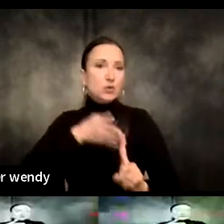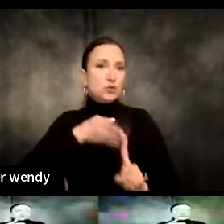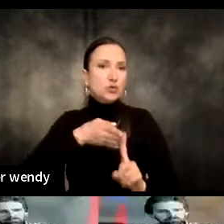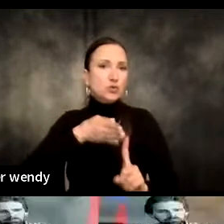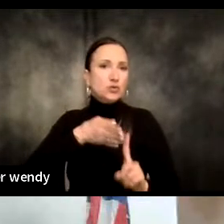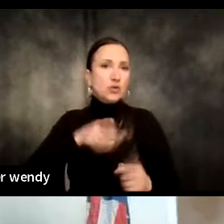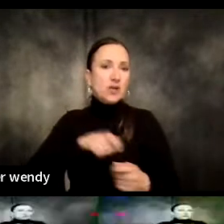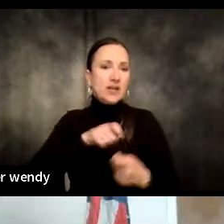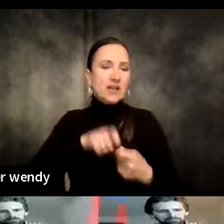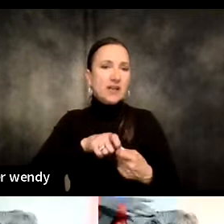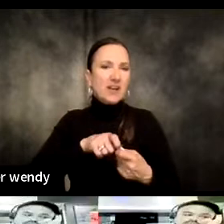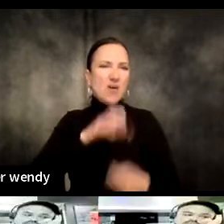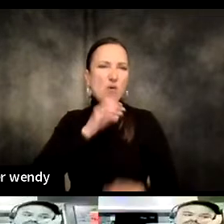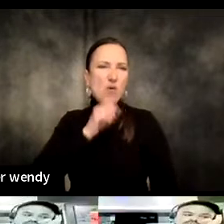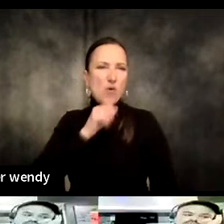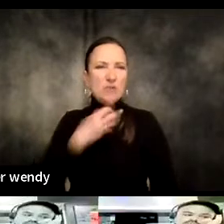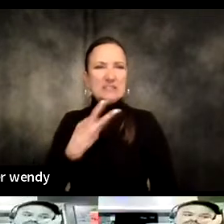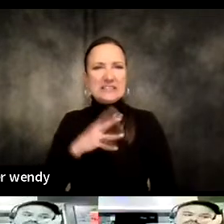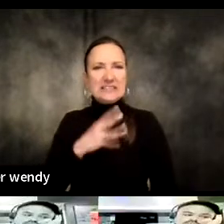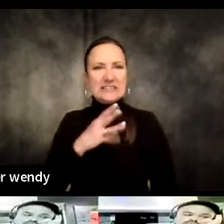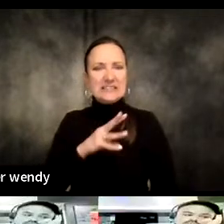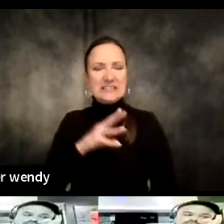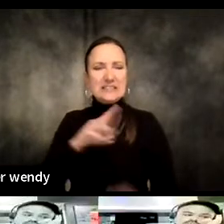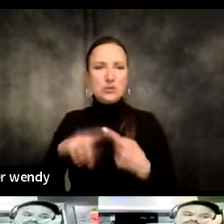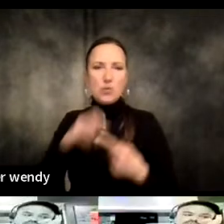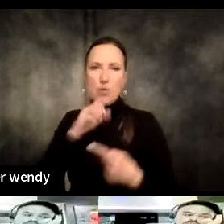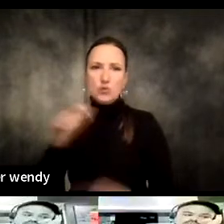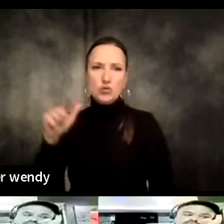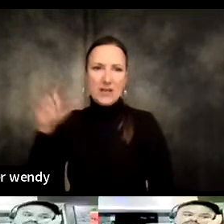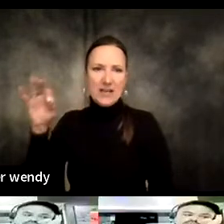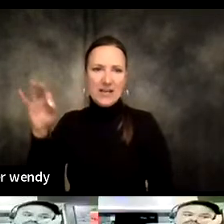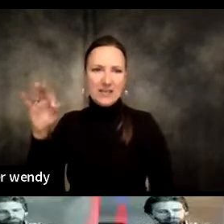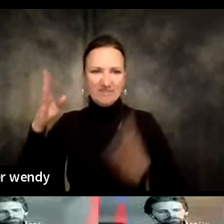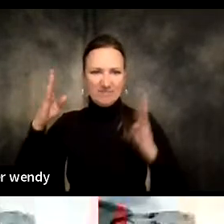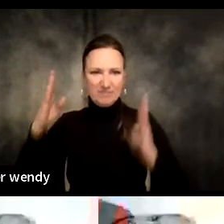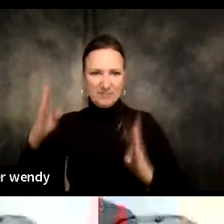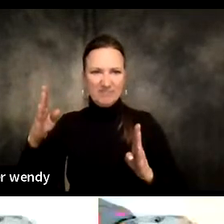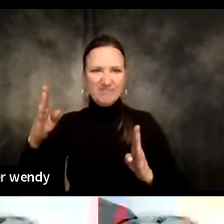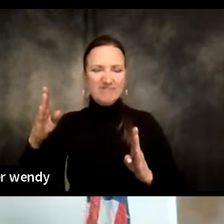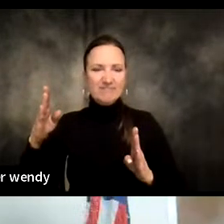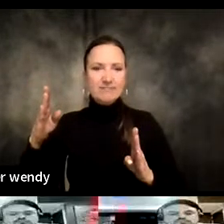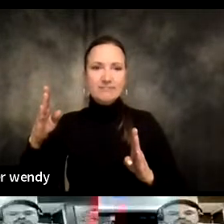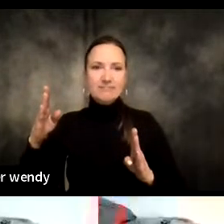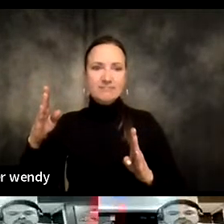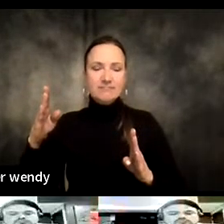of 16 to 29. As we know, the climate